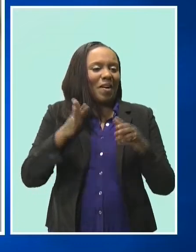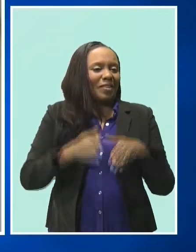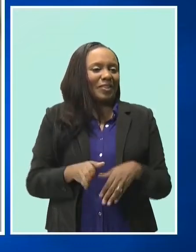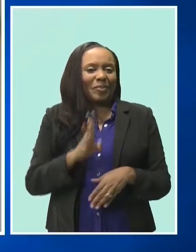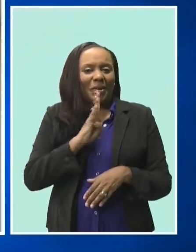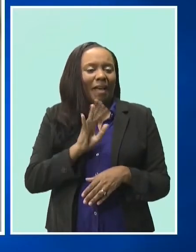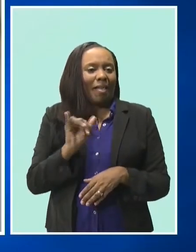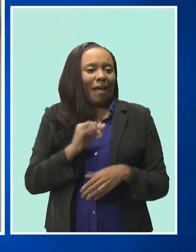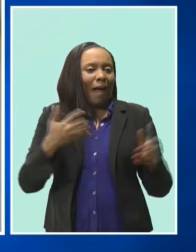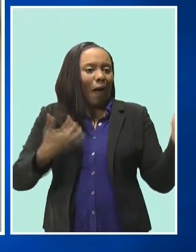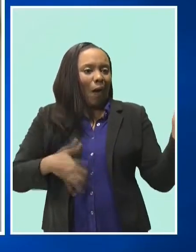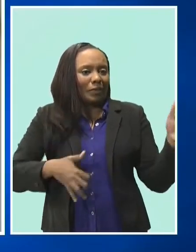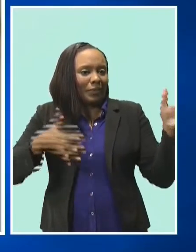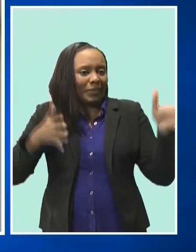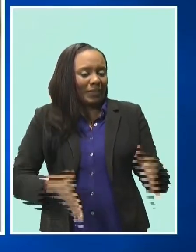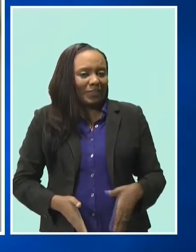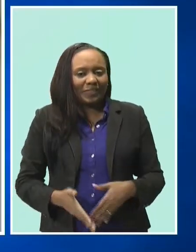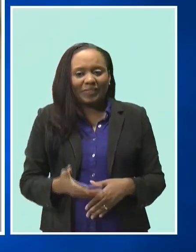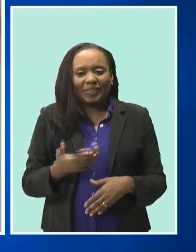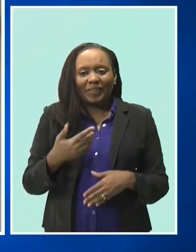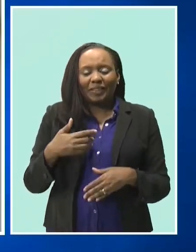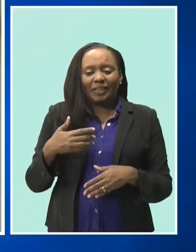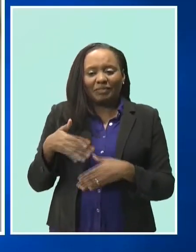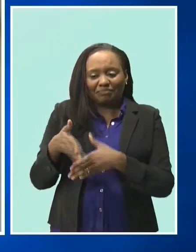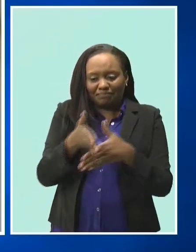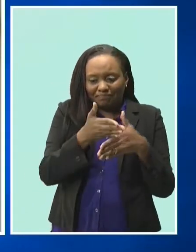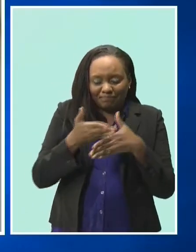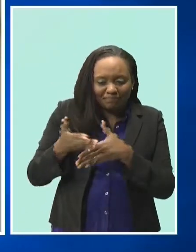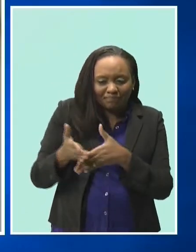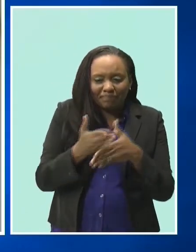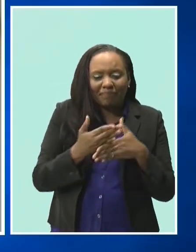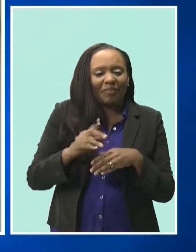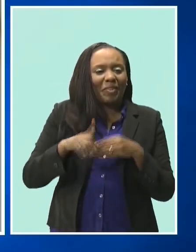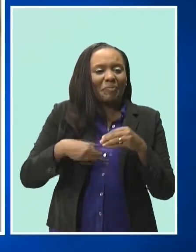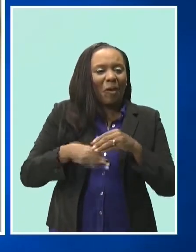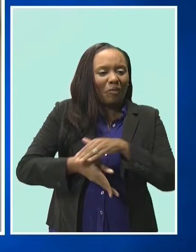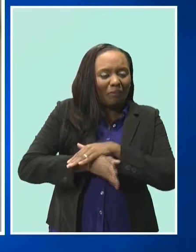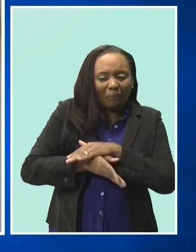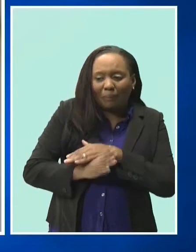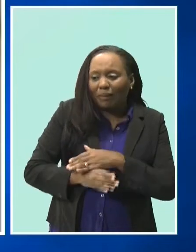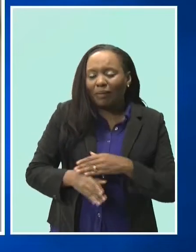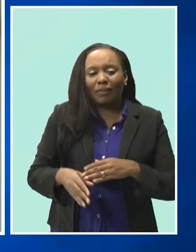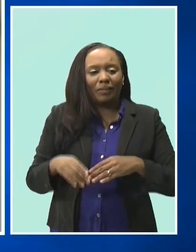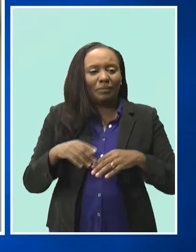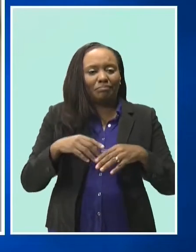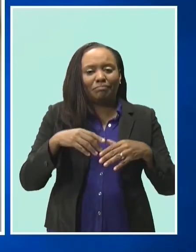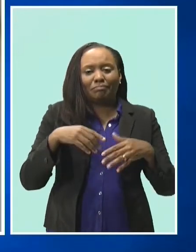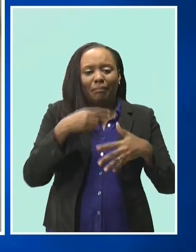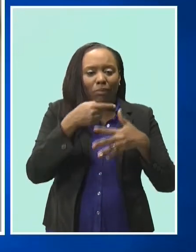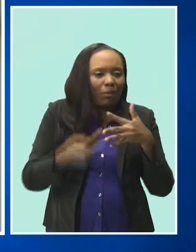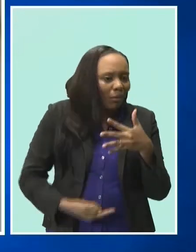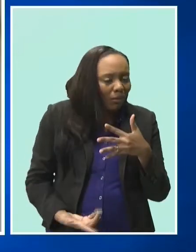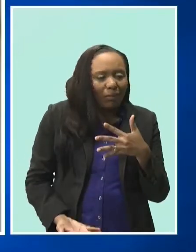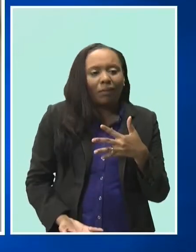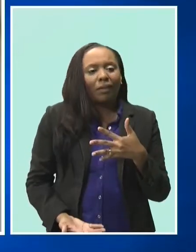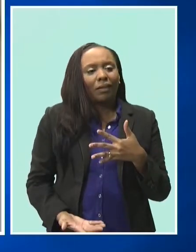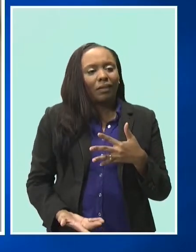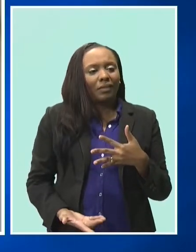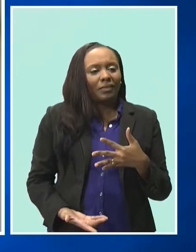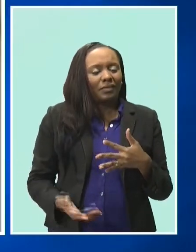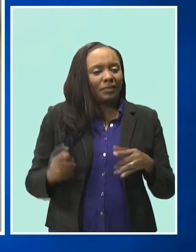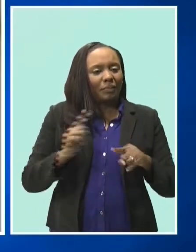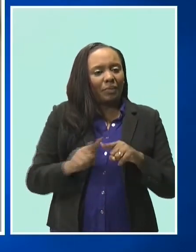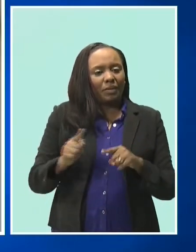Argentinian, and we share a lot of stuff, not only about football, but also about everything from both countries. But everyone